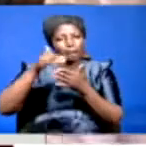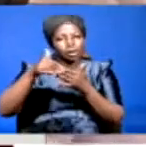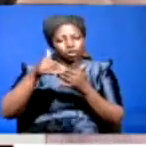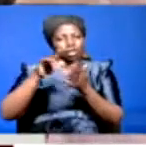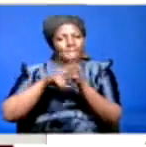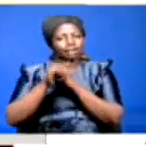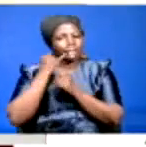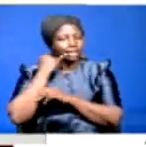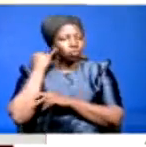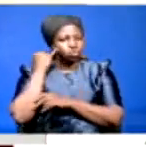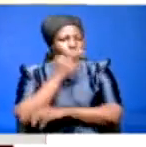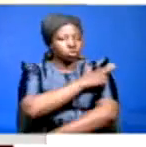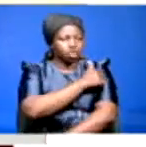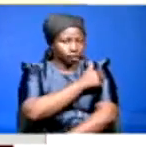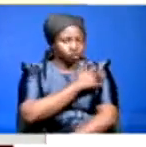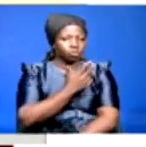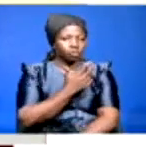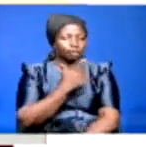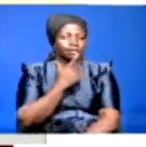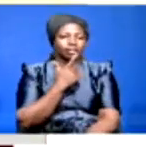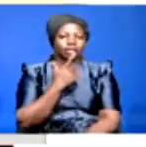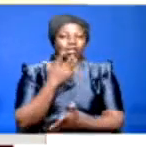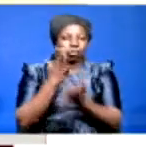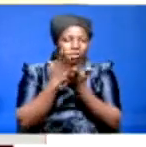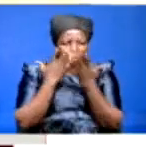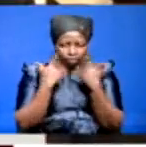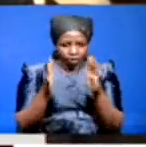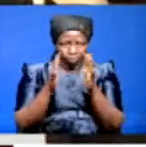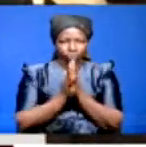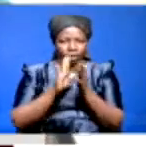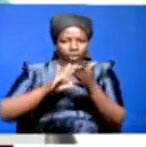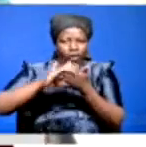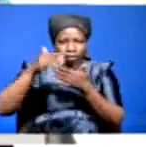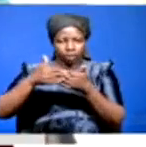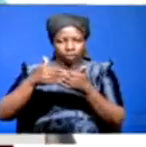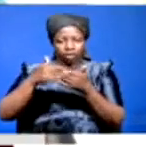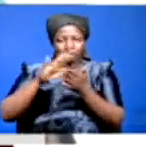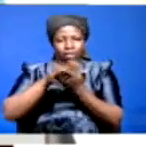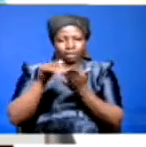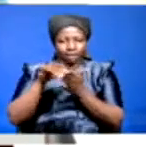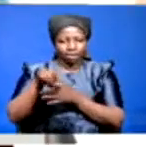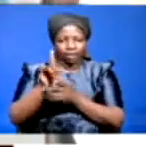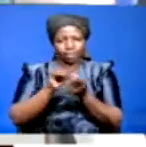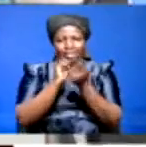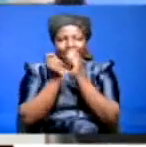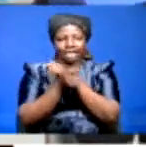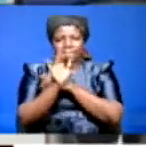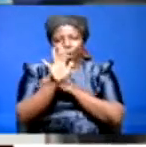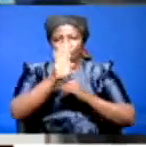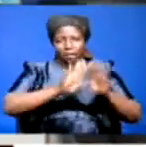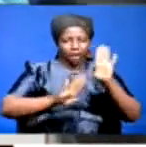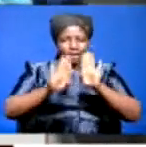while confined at the Beyond Love Rehabilitation Center that she slowly changed her ways. This place to come here